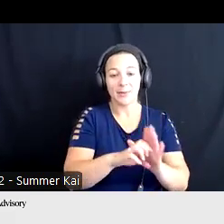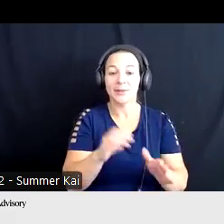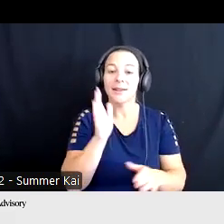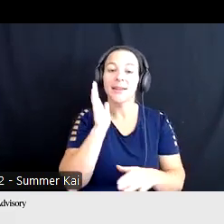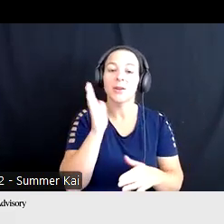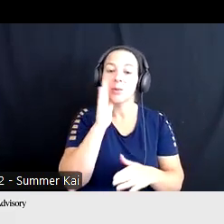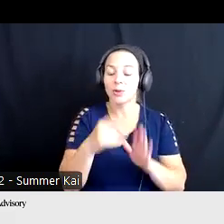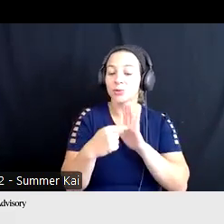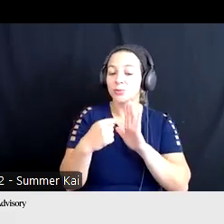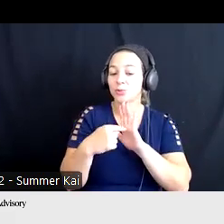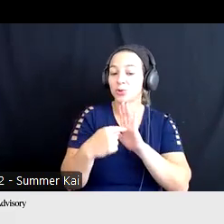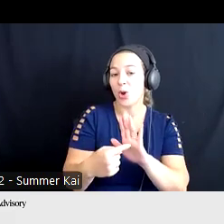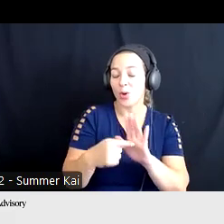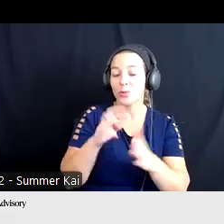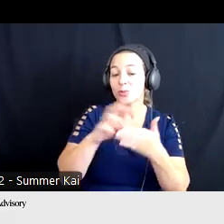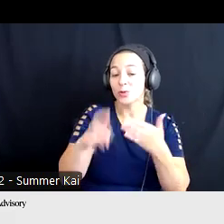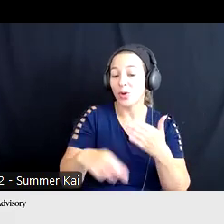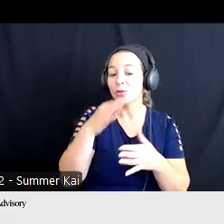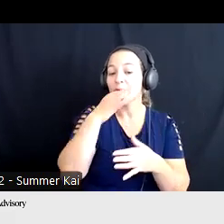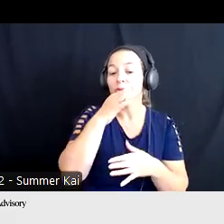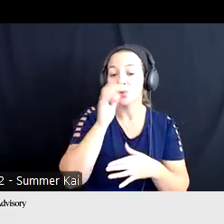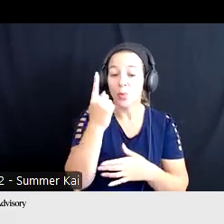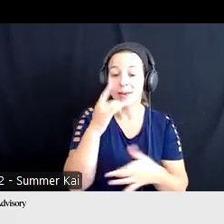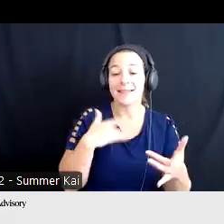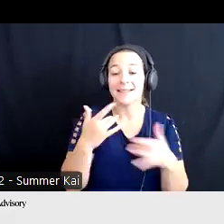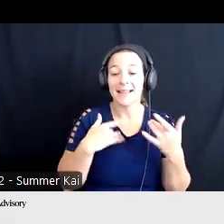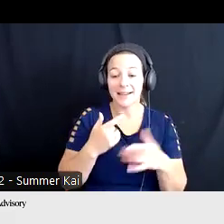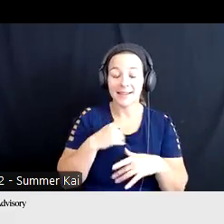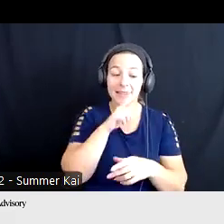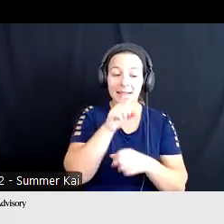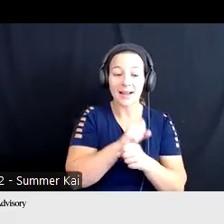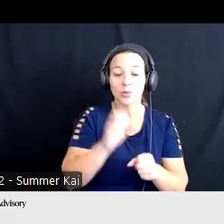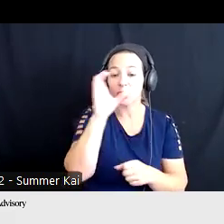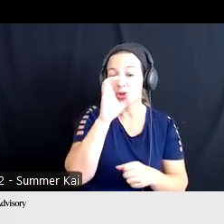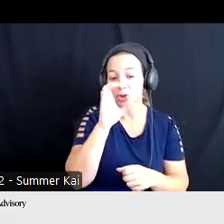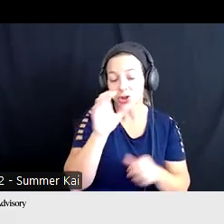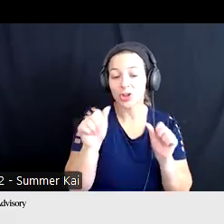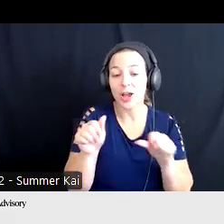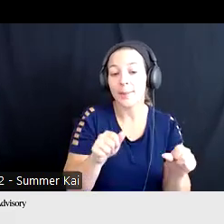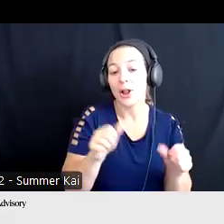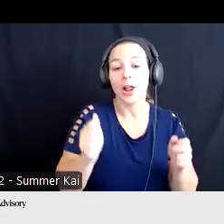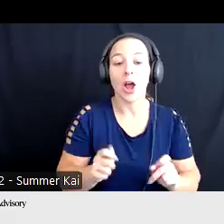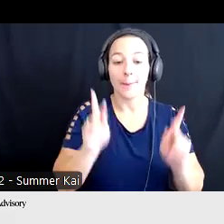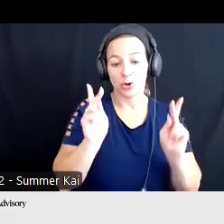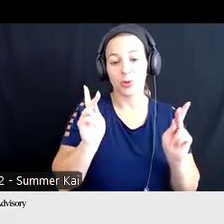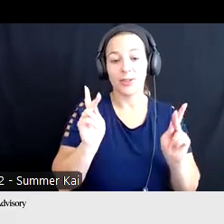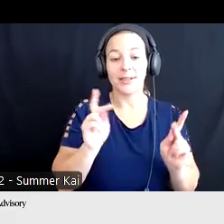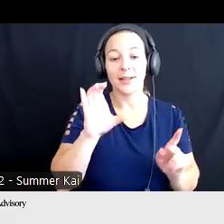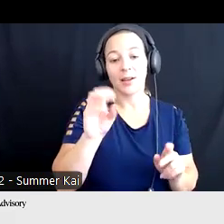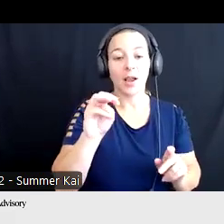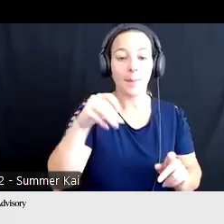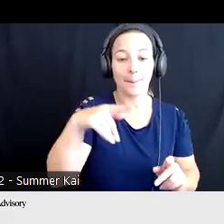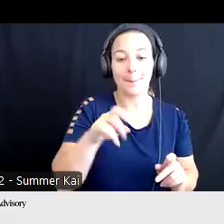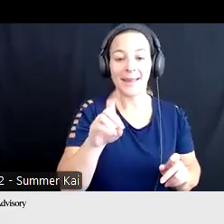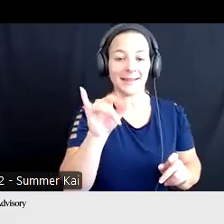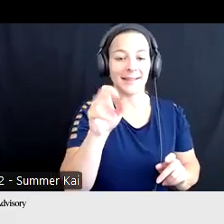soon. One that we're really excited about is a searchable, what we're calling opportunities compendium that catalogs